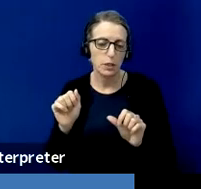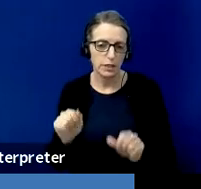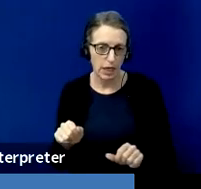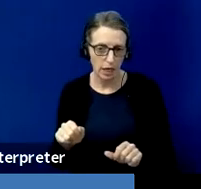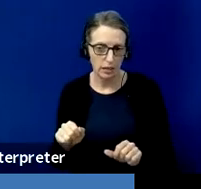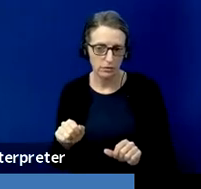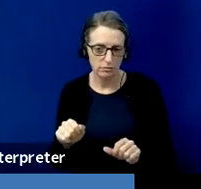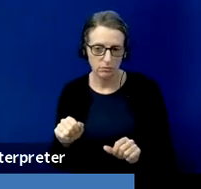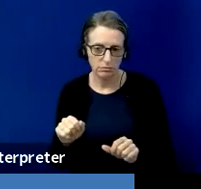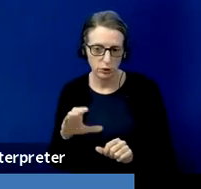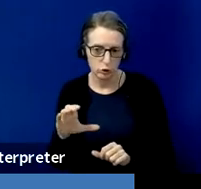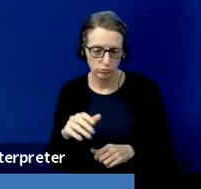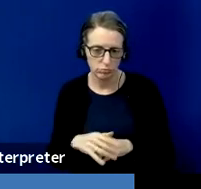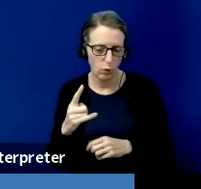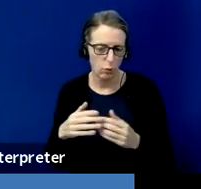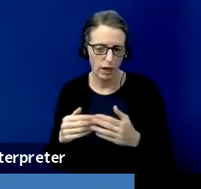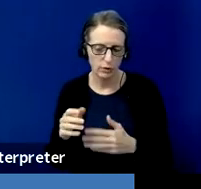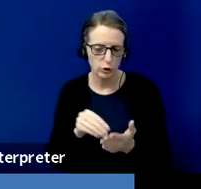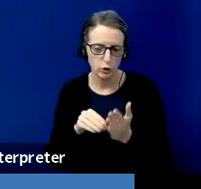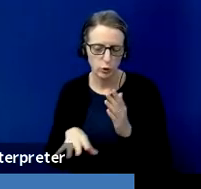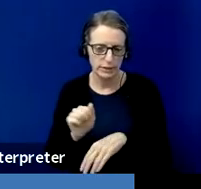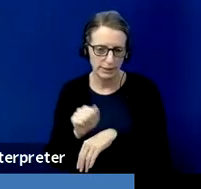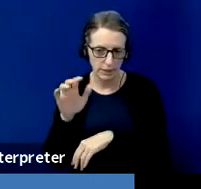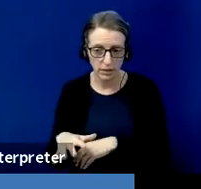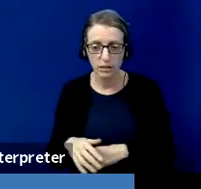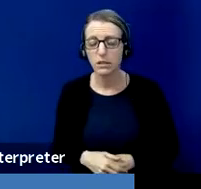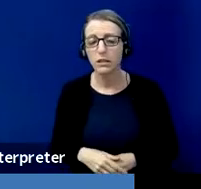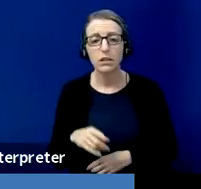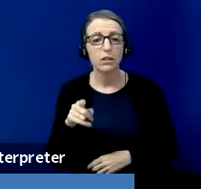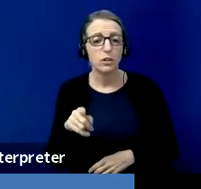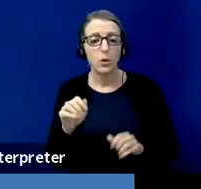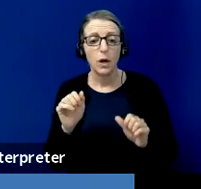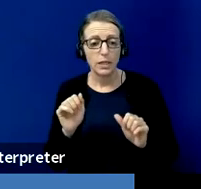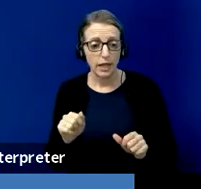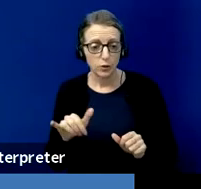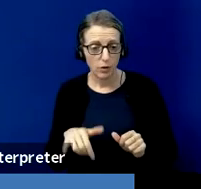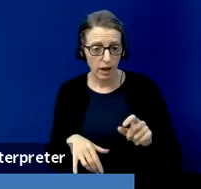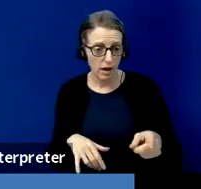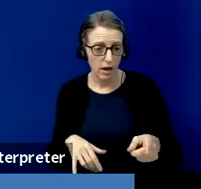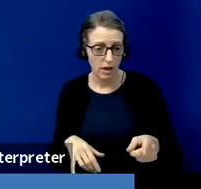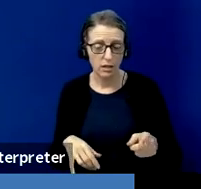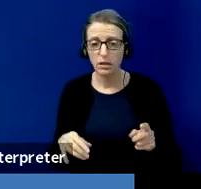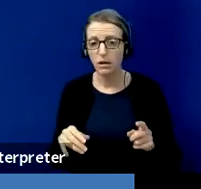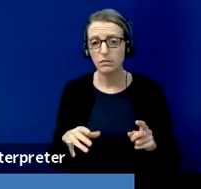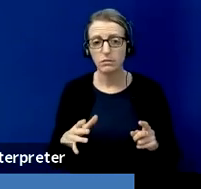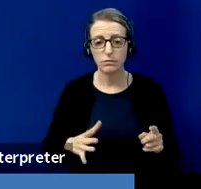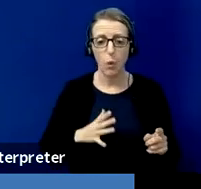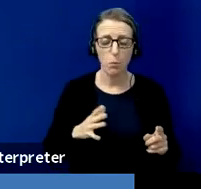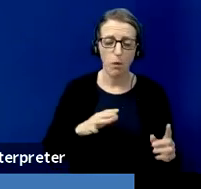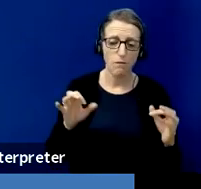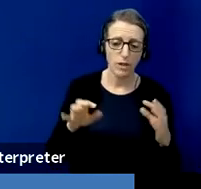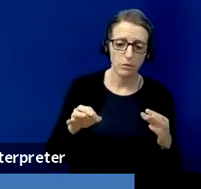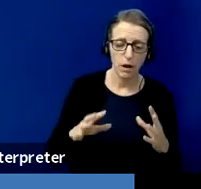submit. Don't forget, you can always do those responses. You can give formative feedback,